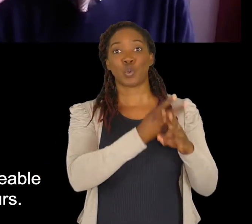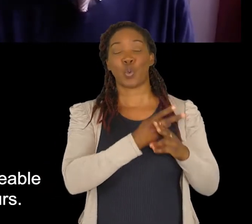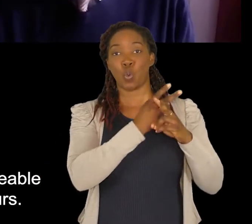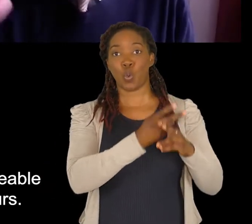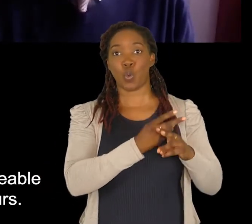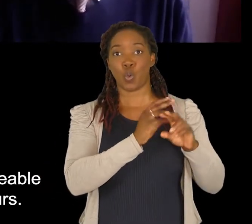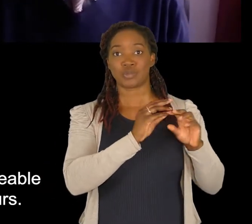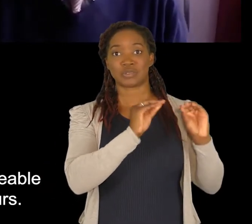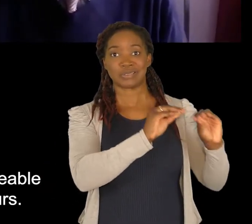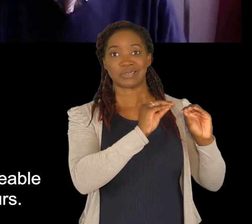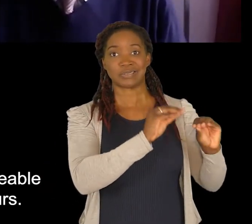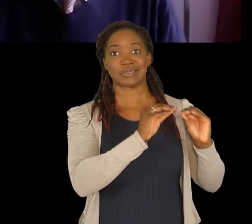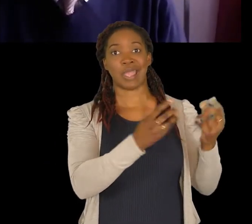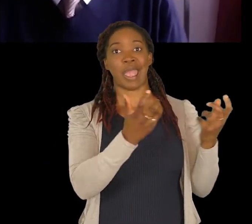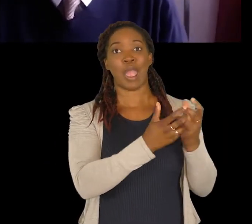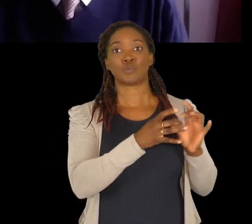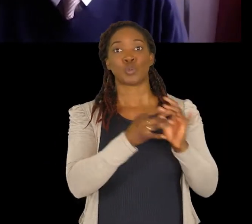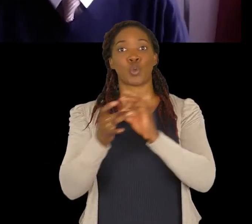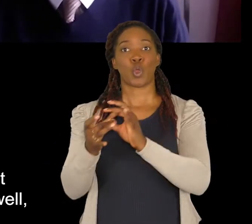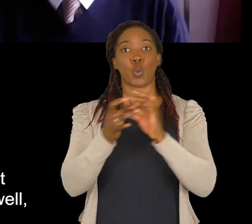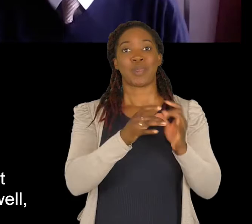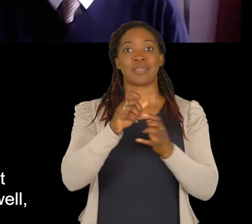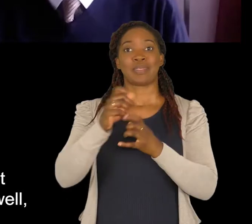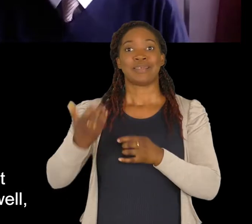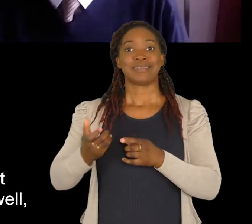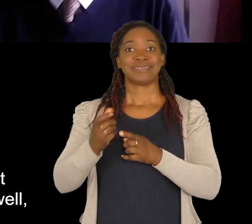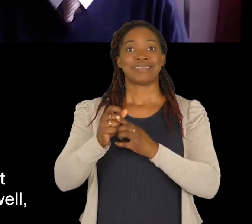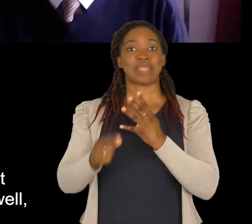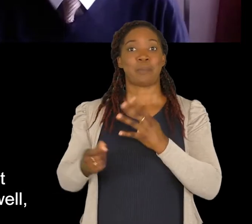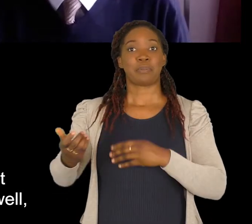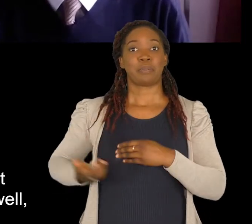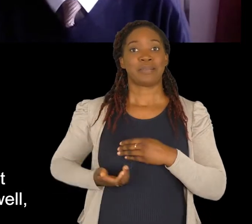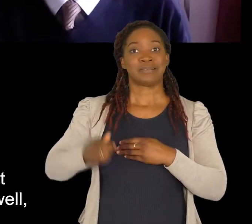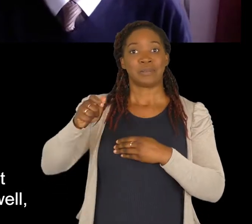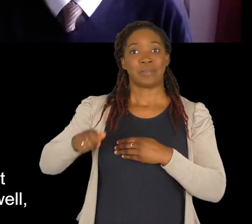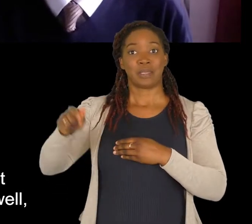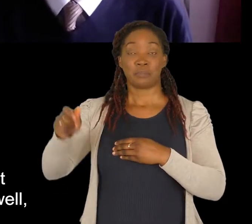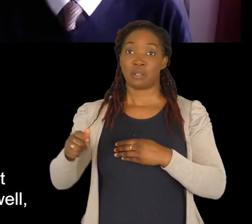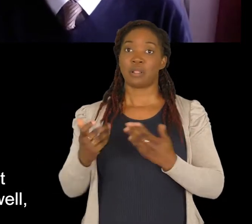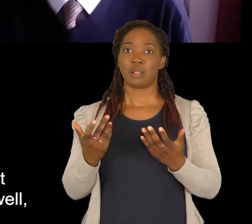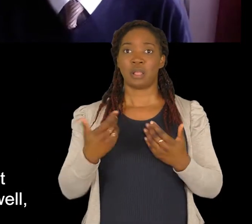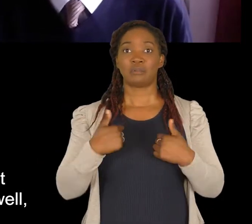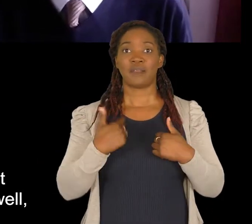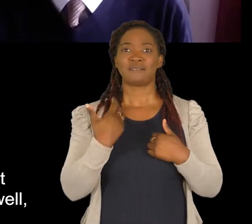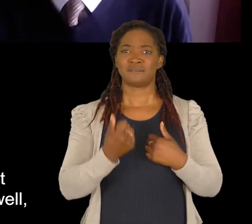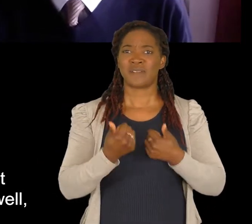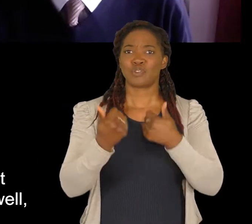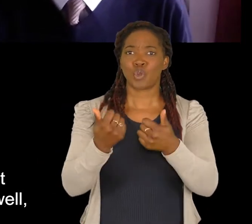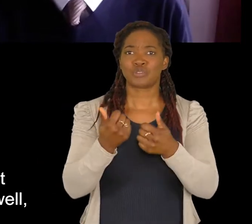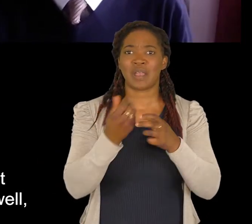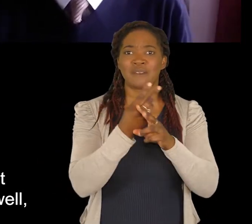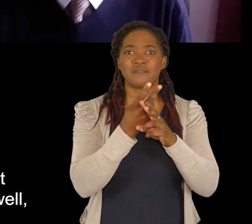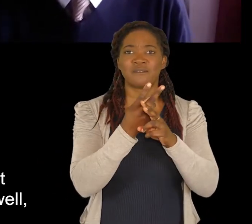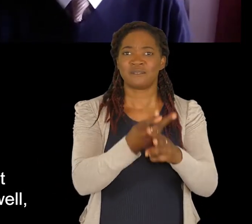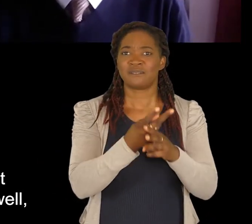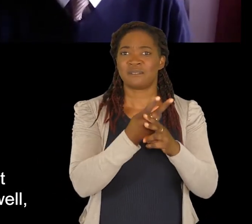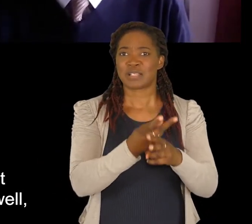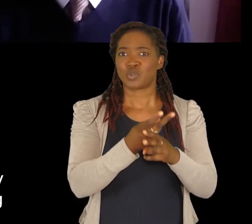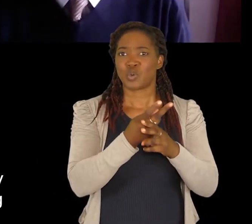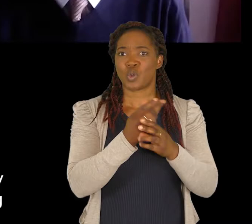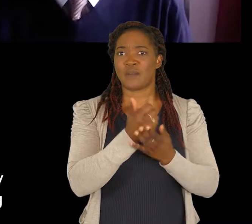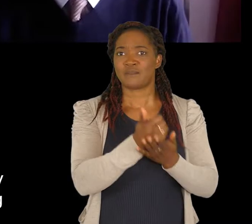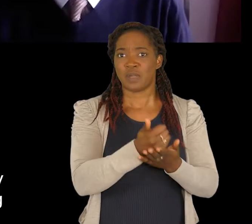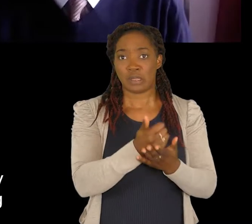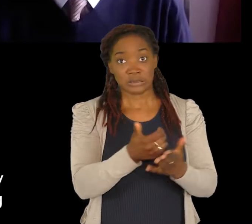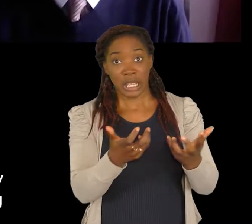how to work with disabled entrepreneurs. So I think mentorship is critical. There's a lot of very good advice from mentors online as